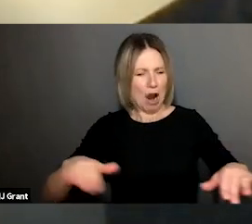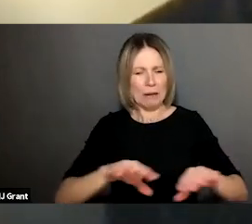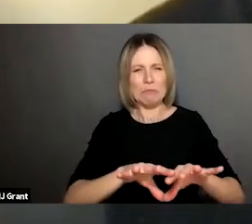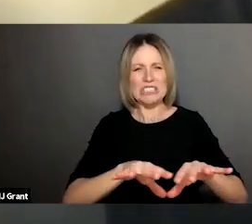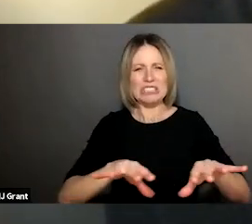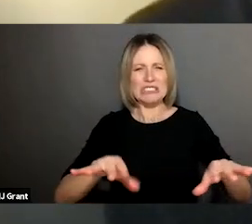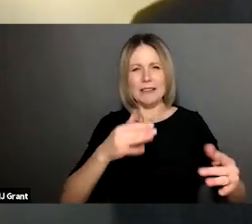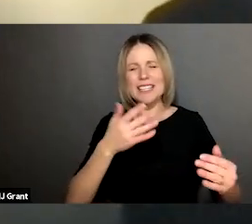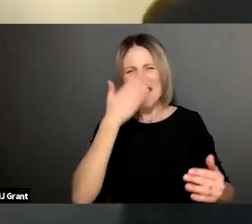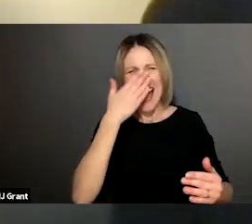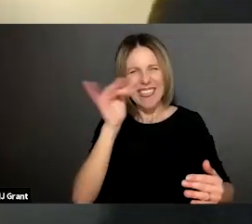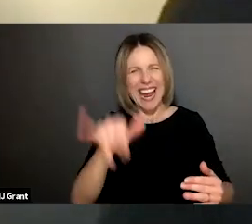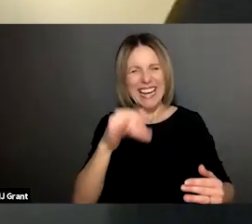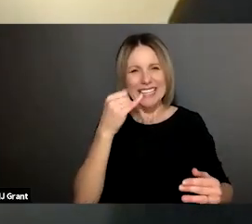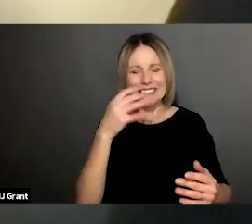up eating, you know,